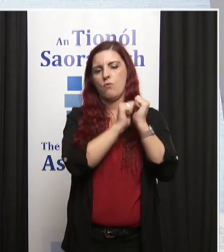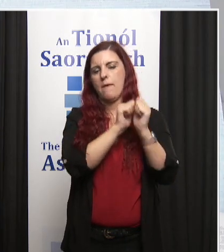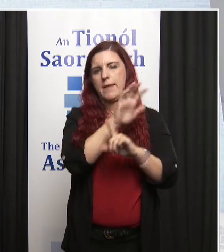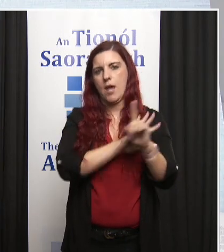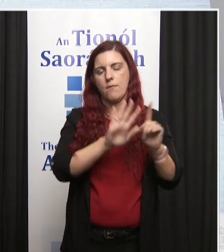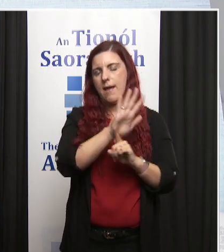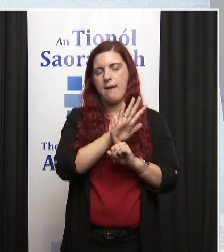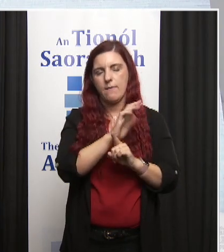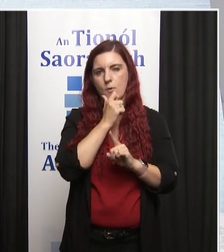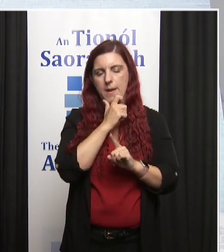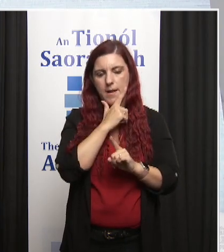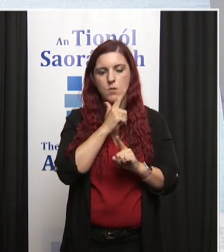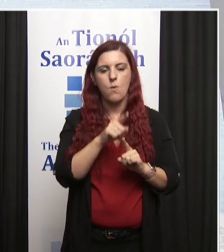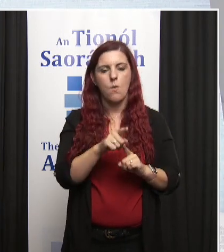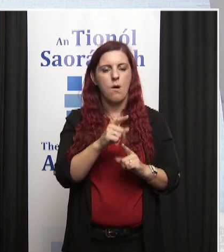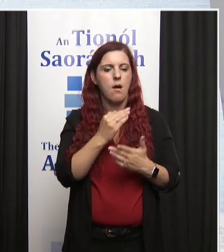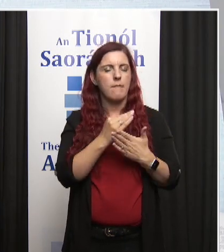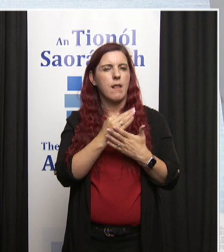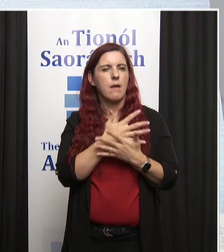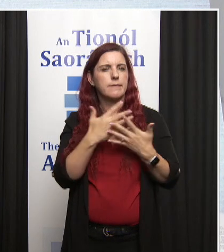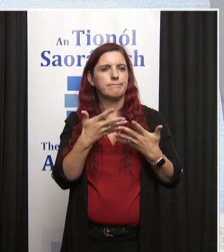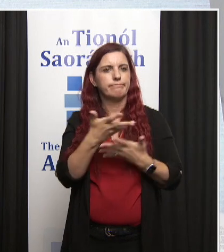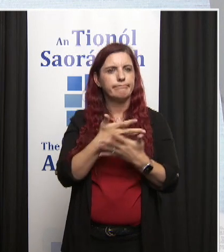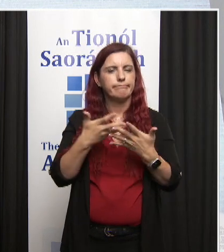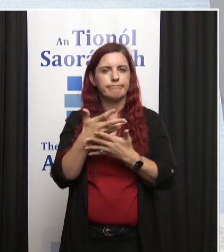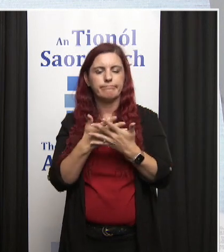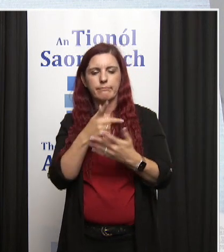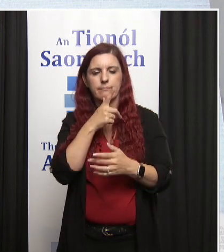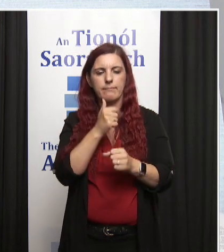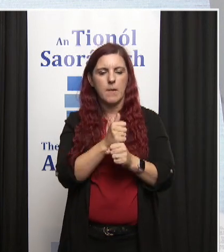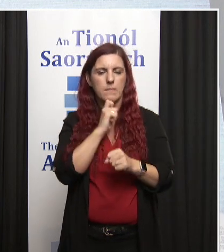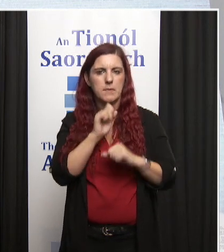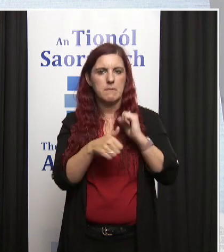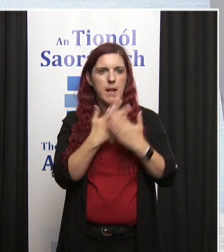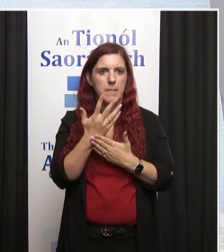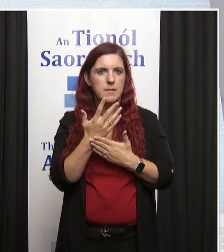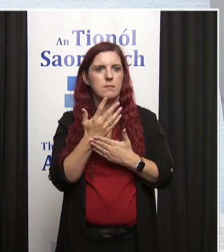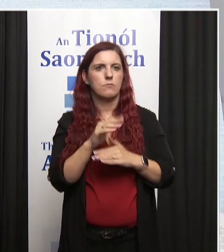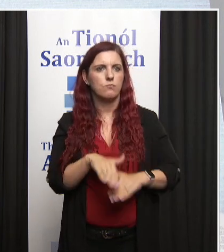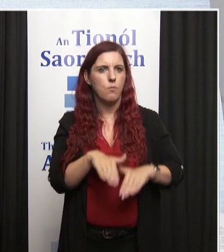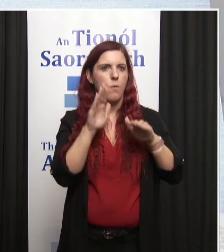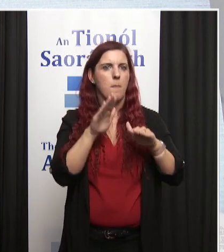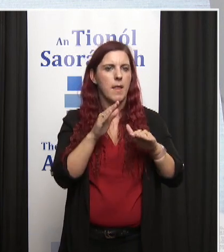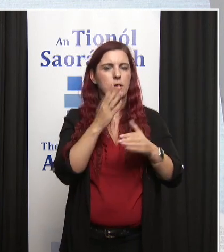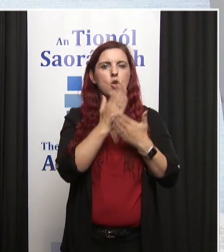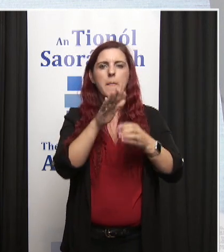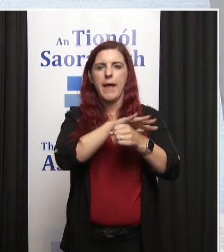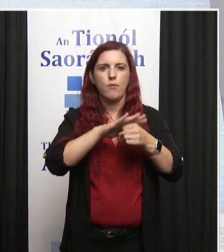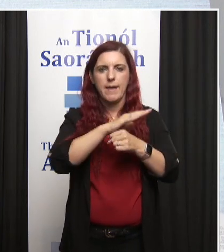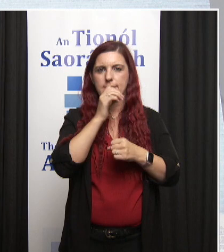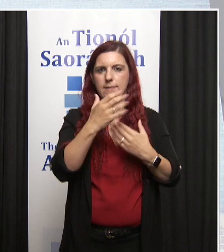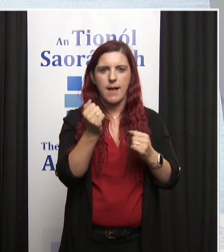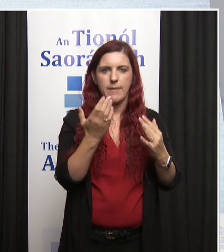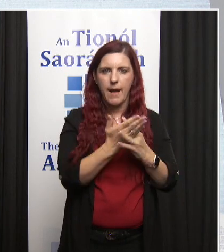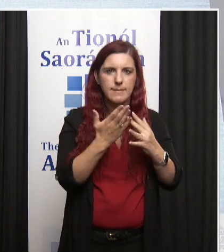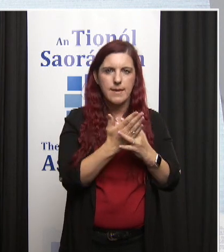of the city. So often there was a discussion at our table in relation to developments going up without facilities, etc., being put